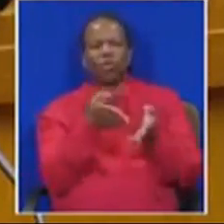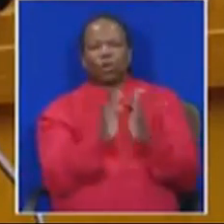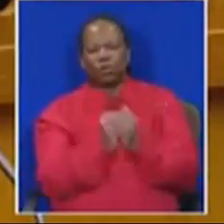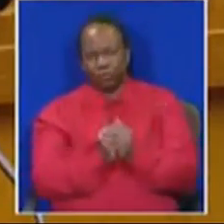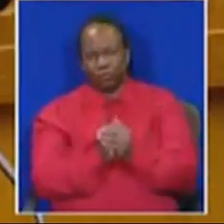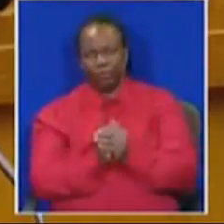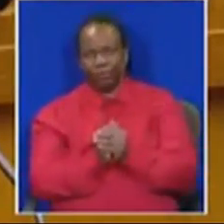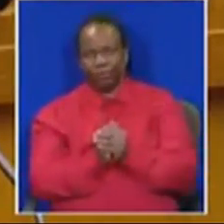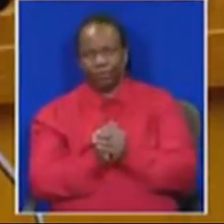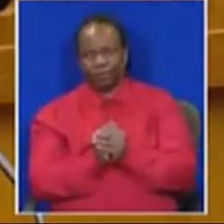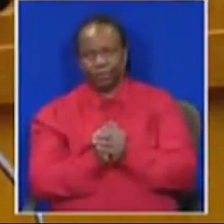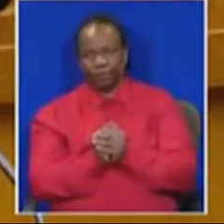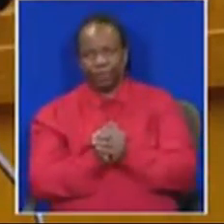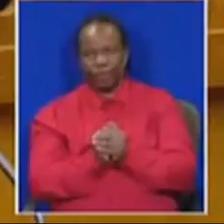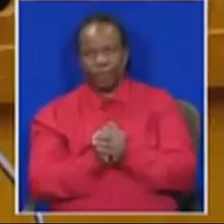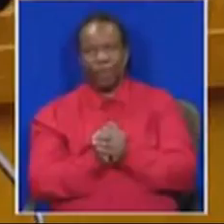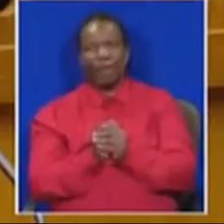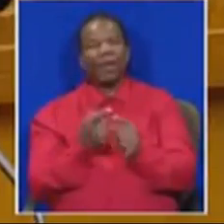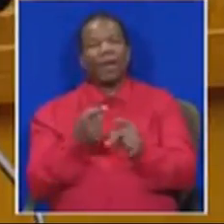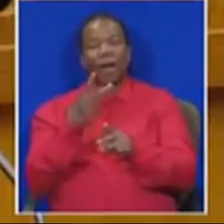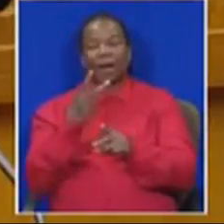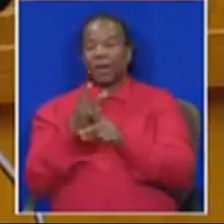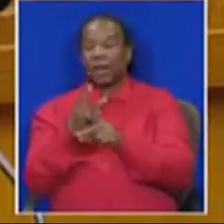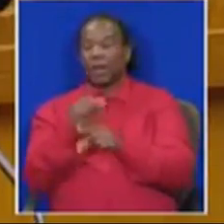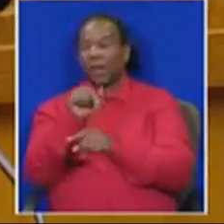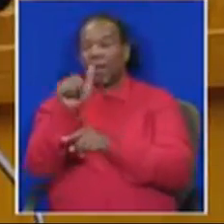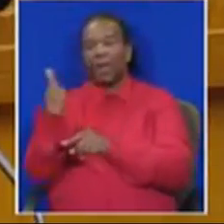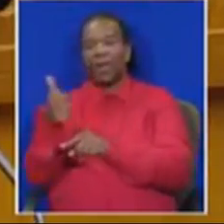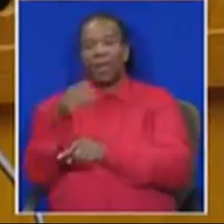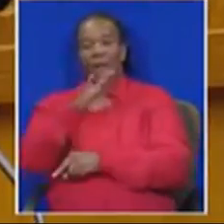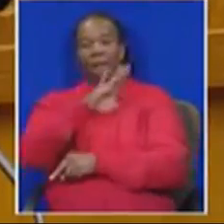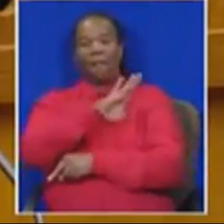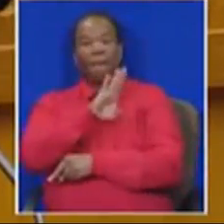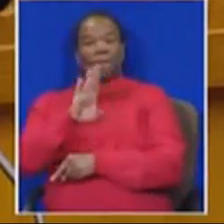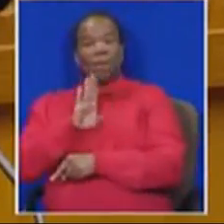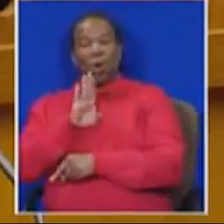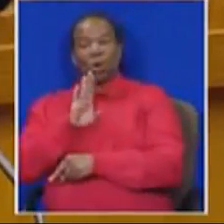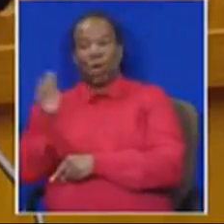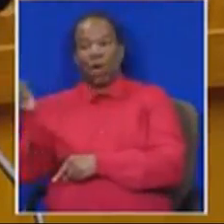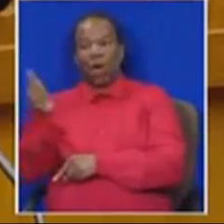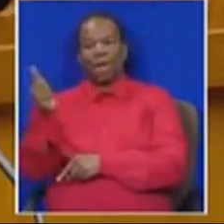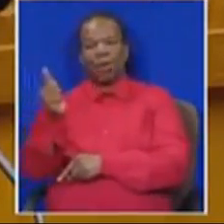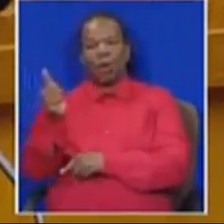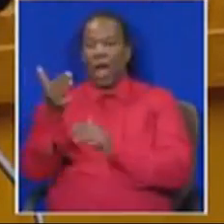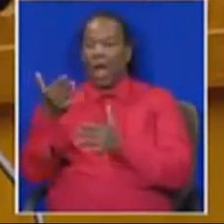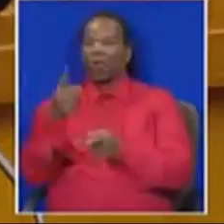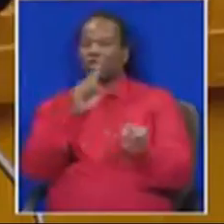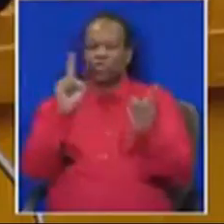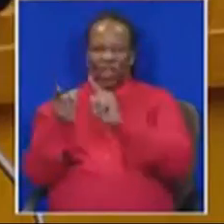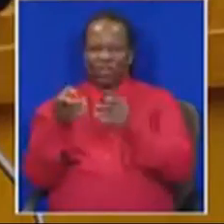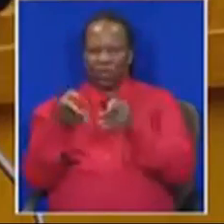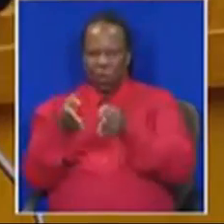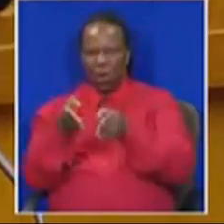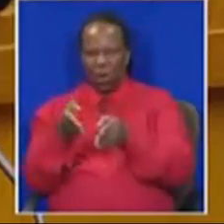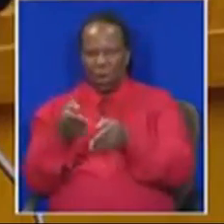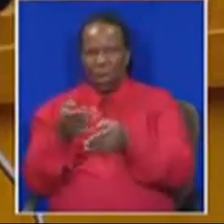We will change the way that boards are appointed so that only